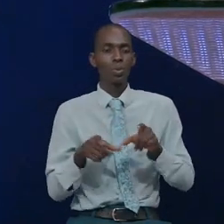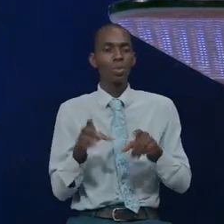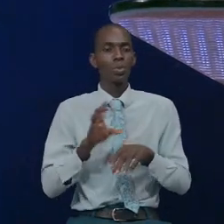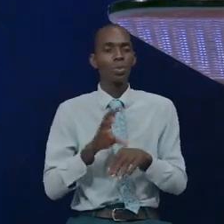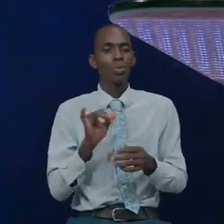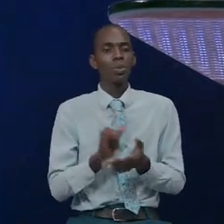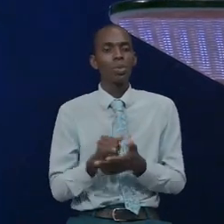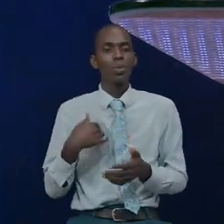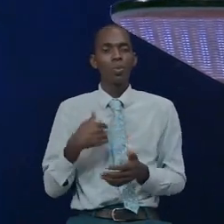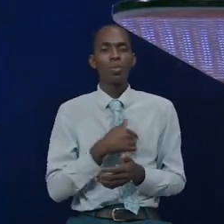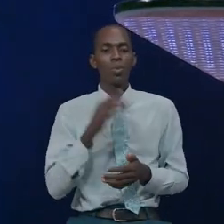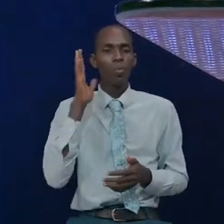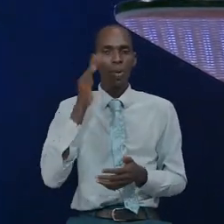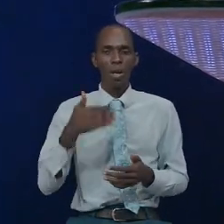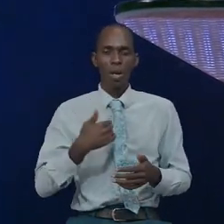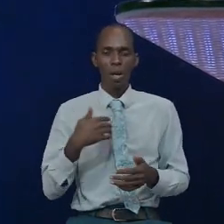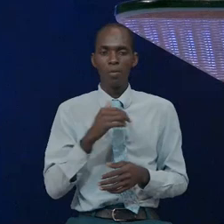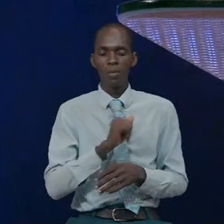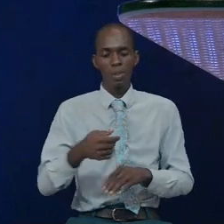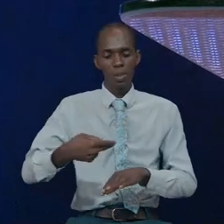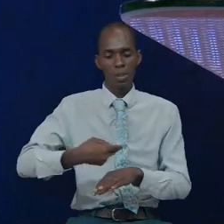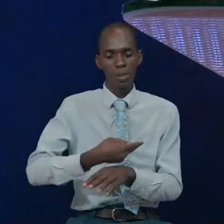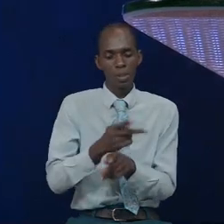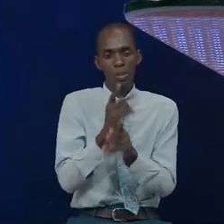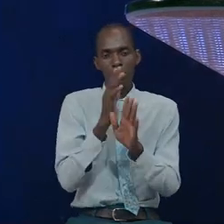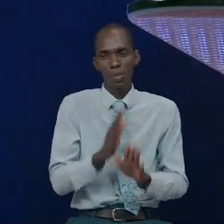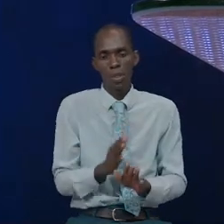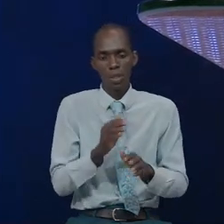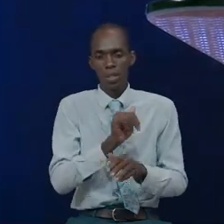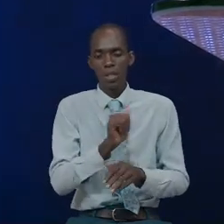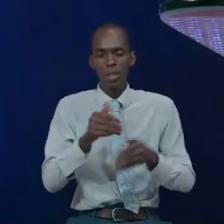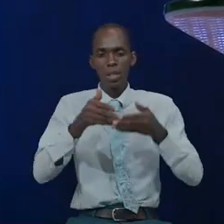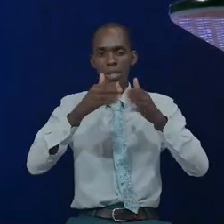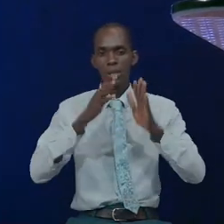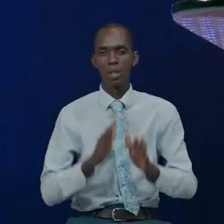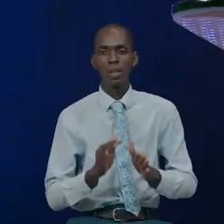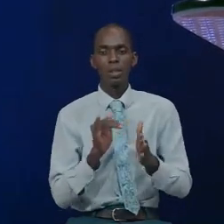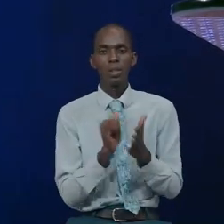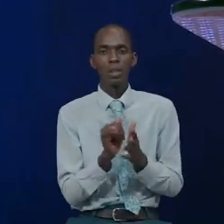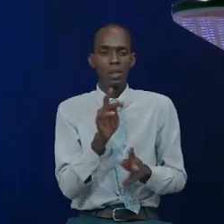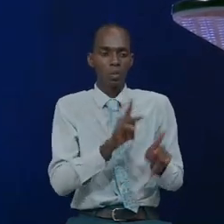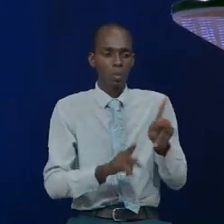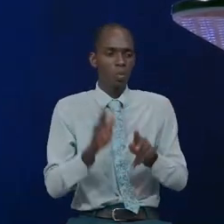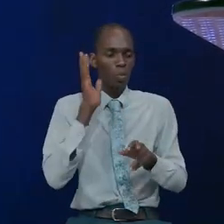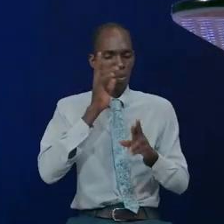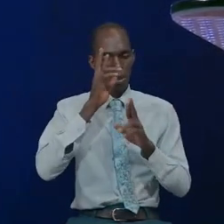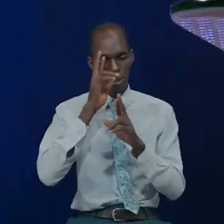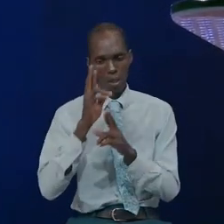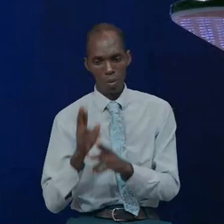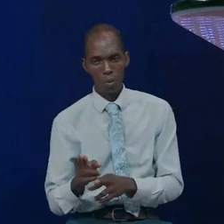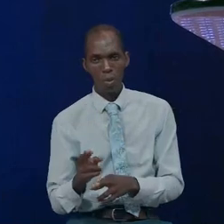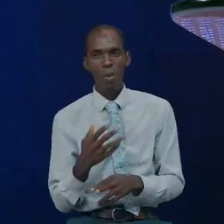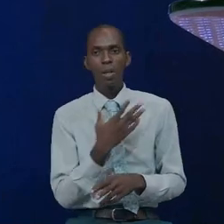we'll have a shepherd, a leader, that the people will respect and they will